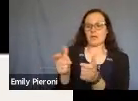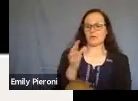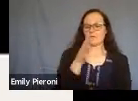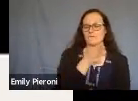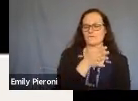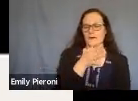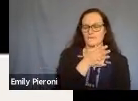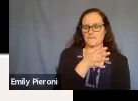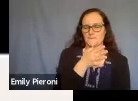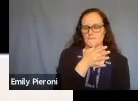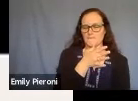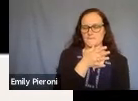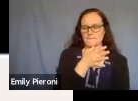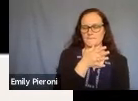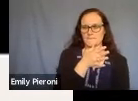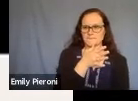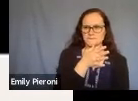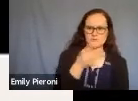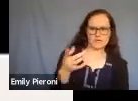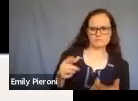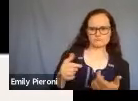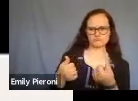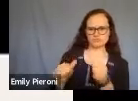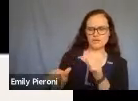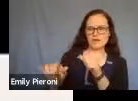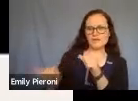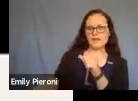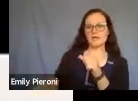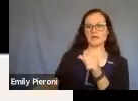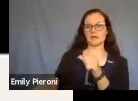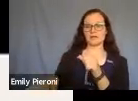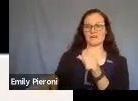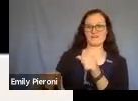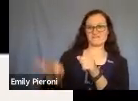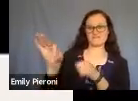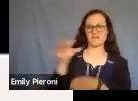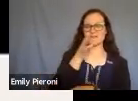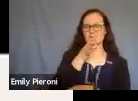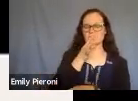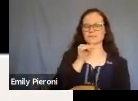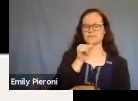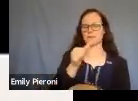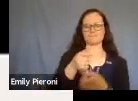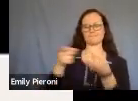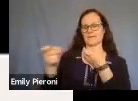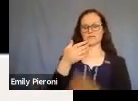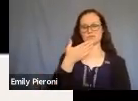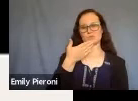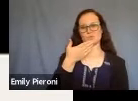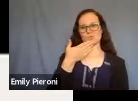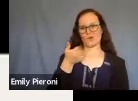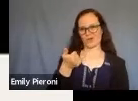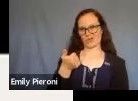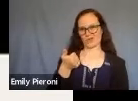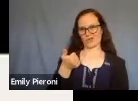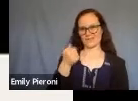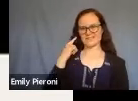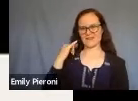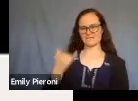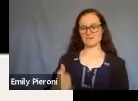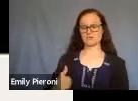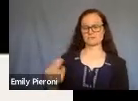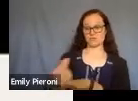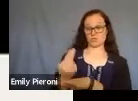a farm that had been mismanaged in California. And they really used a lot of